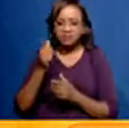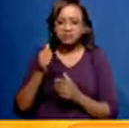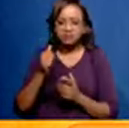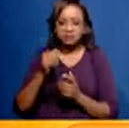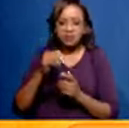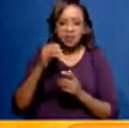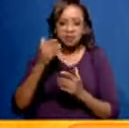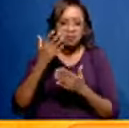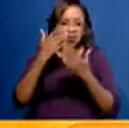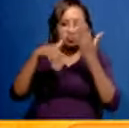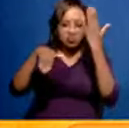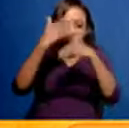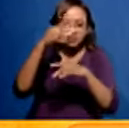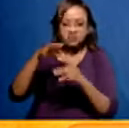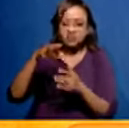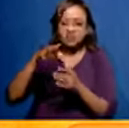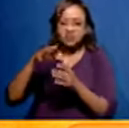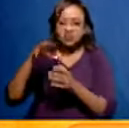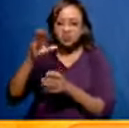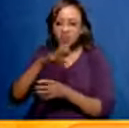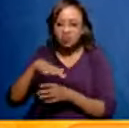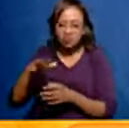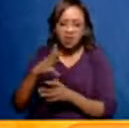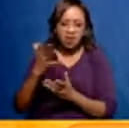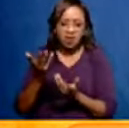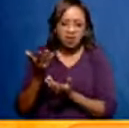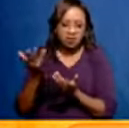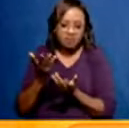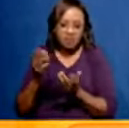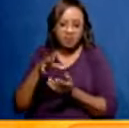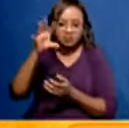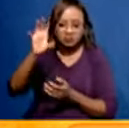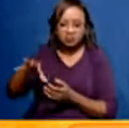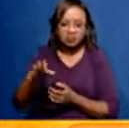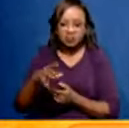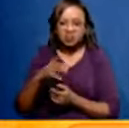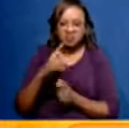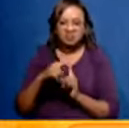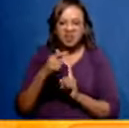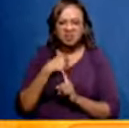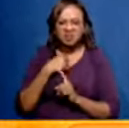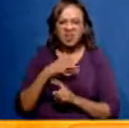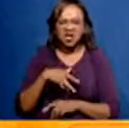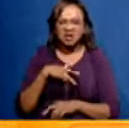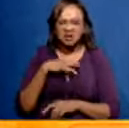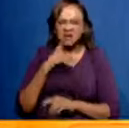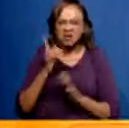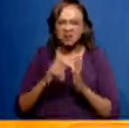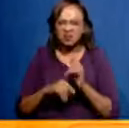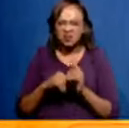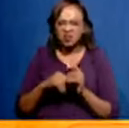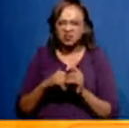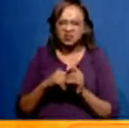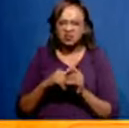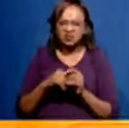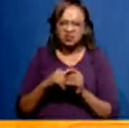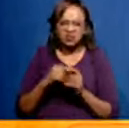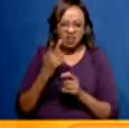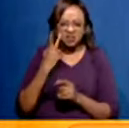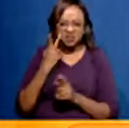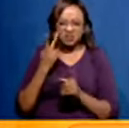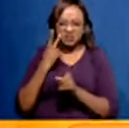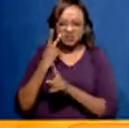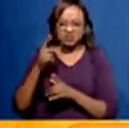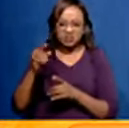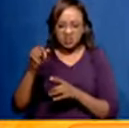6 months, but my gut feeling tells me what I've seen here in the last few days, the campuses are being built up, they're being designed,